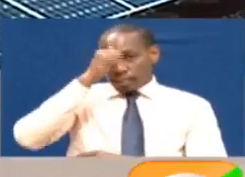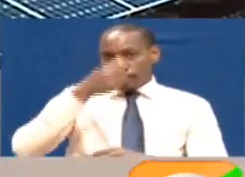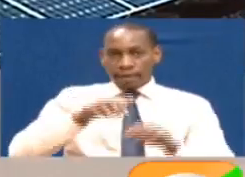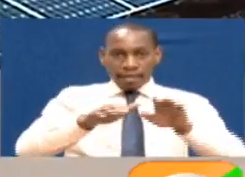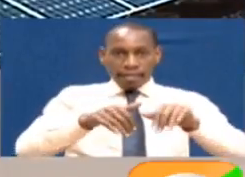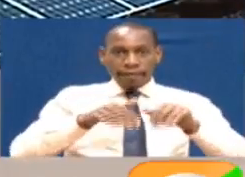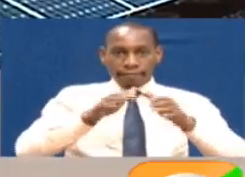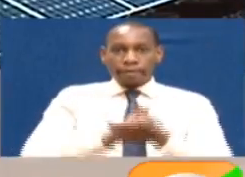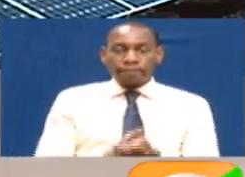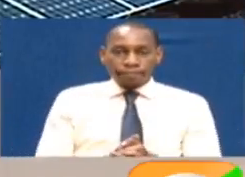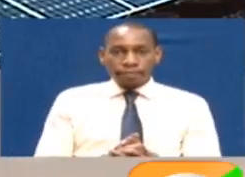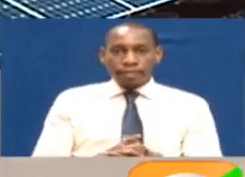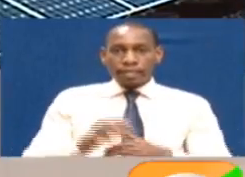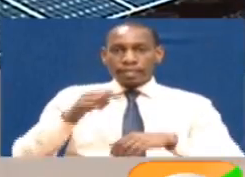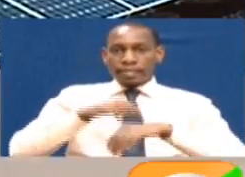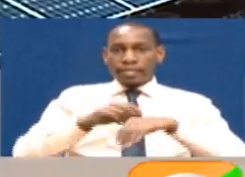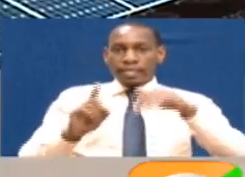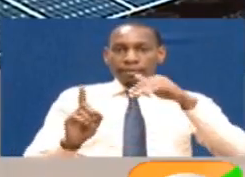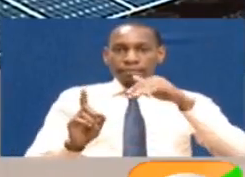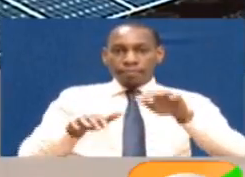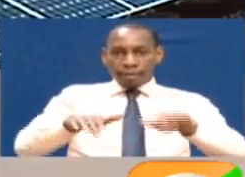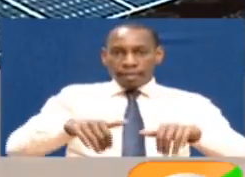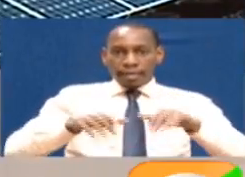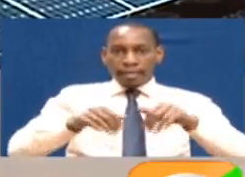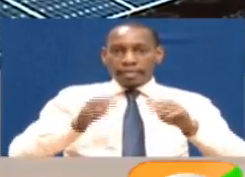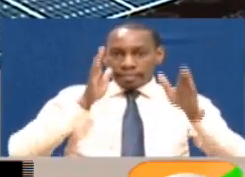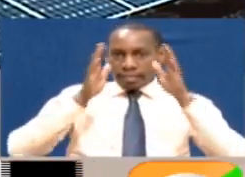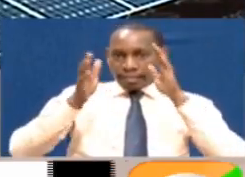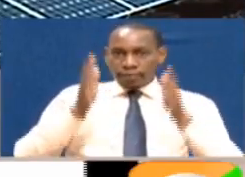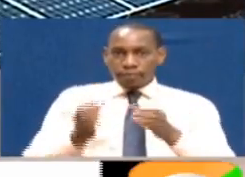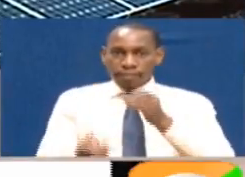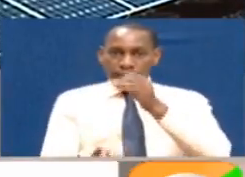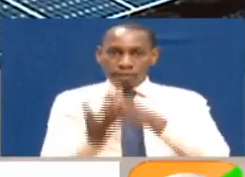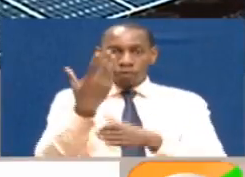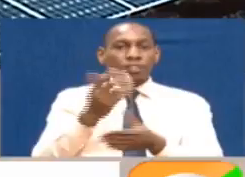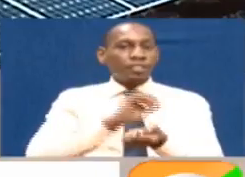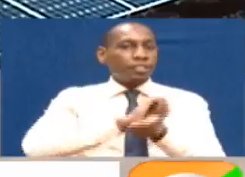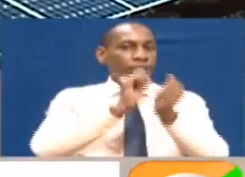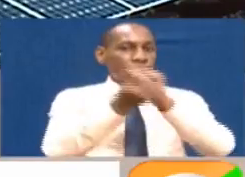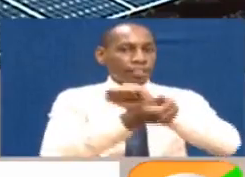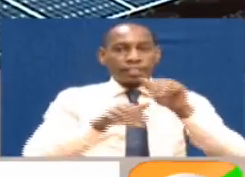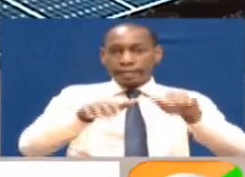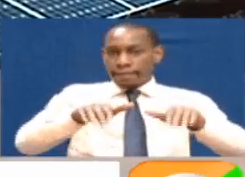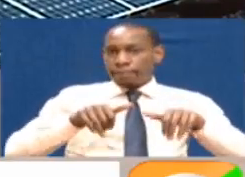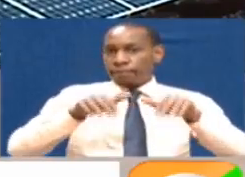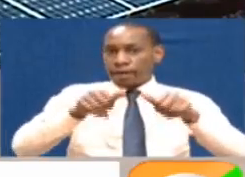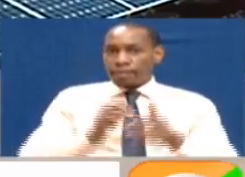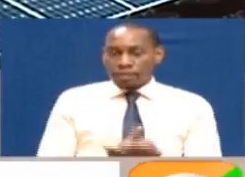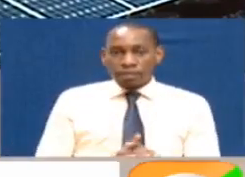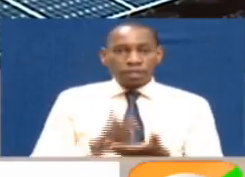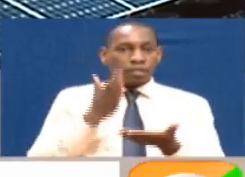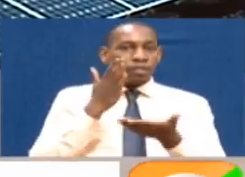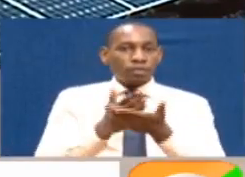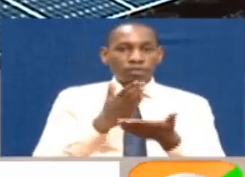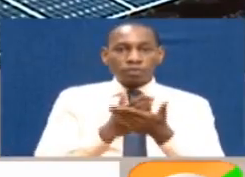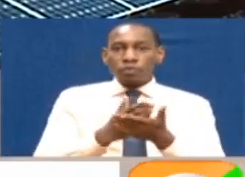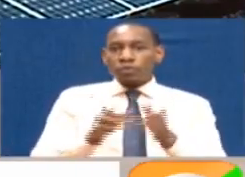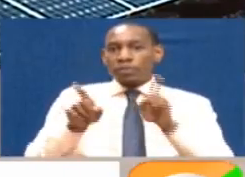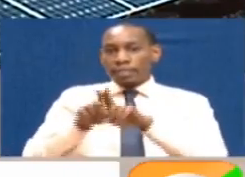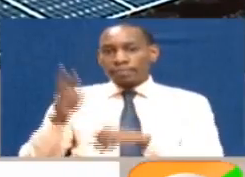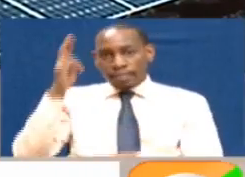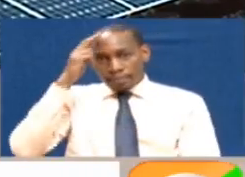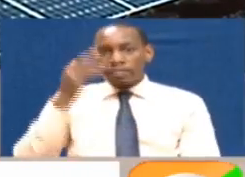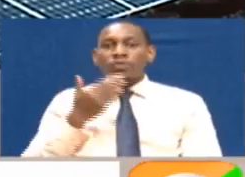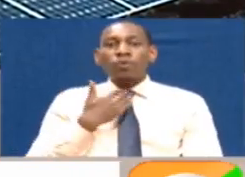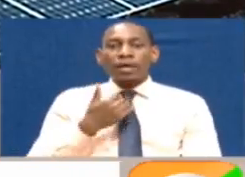When agriculture innovators come up with what they hope will be a game changer in farming, it stands to reason that they